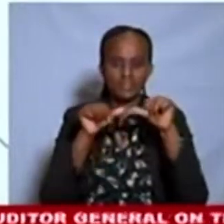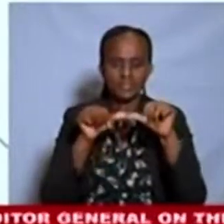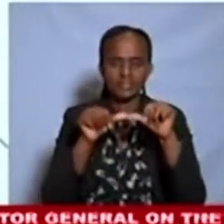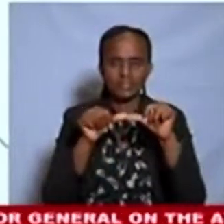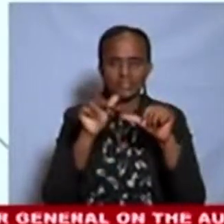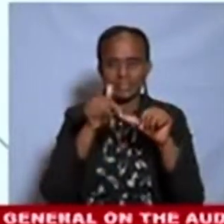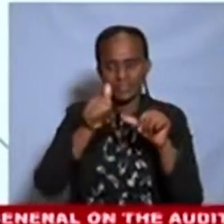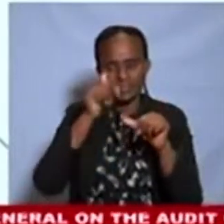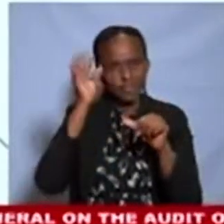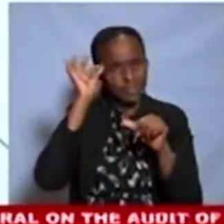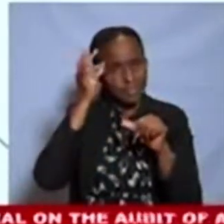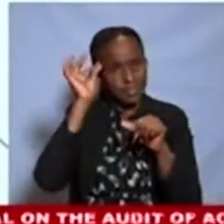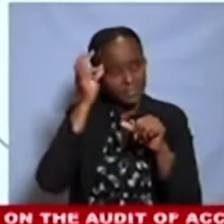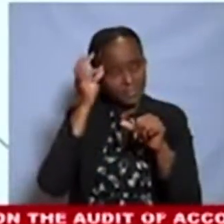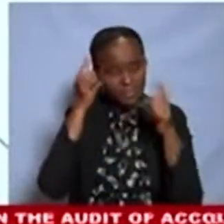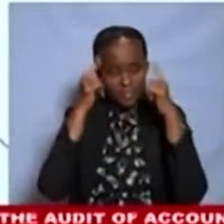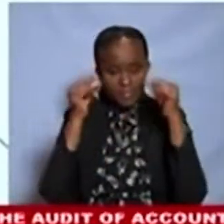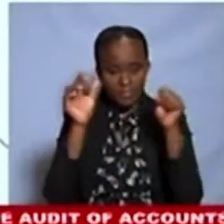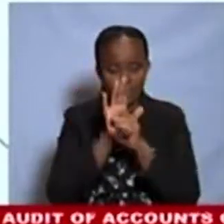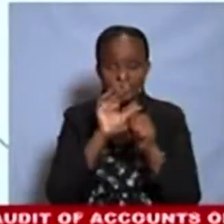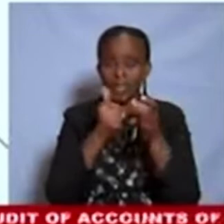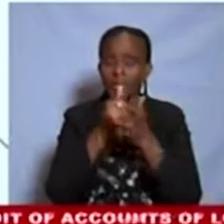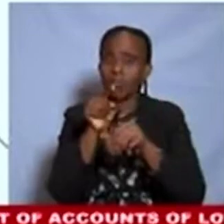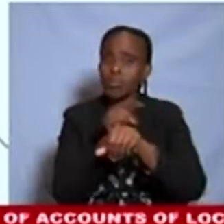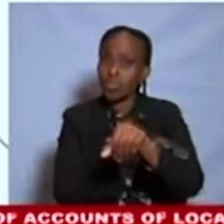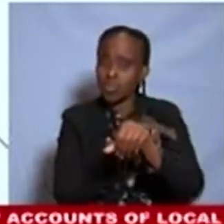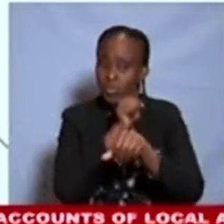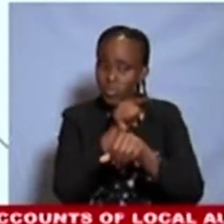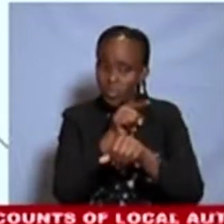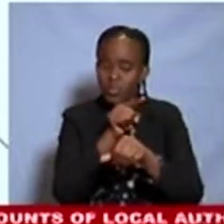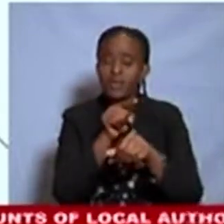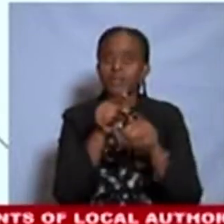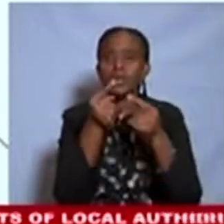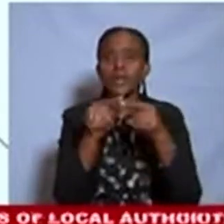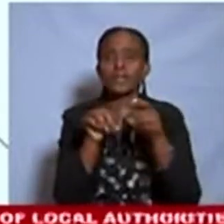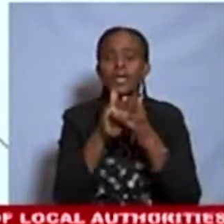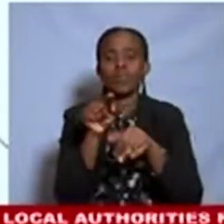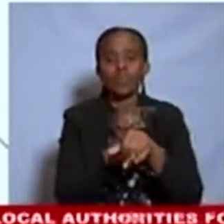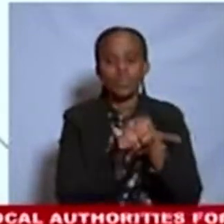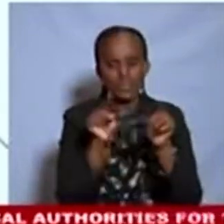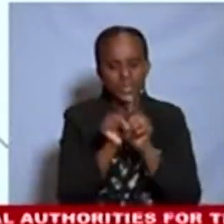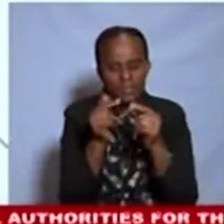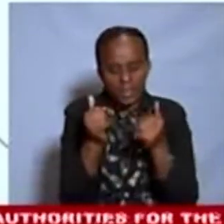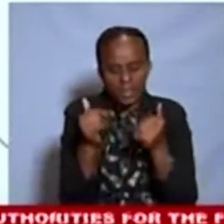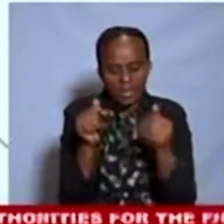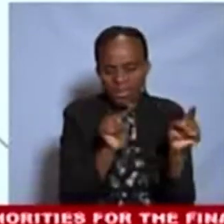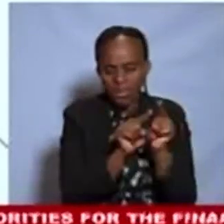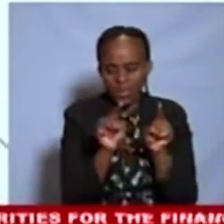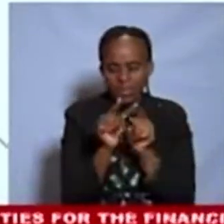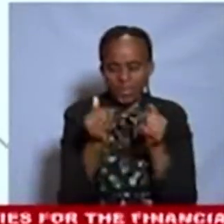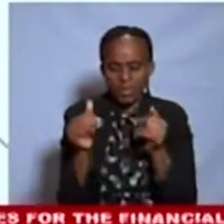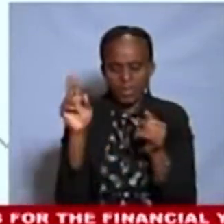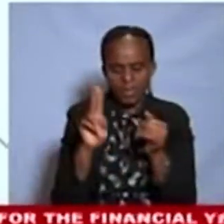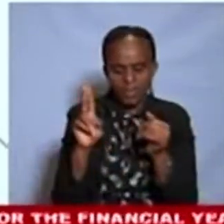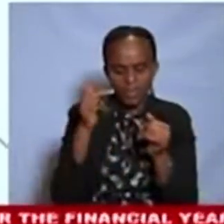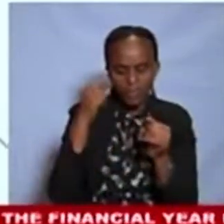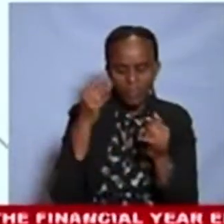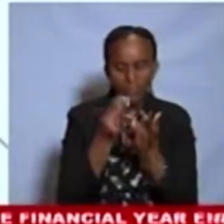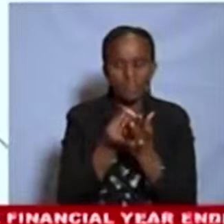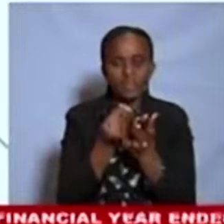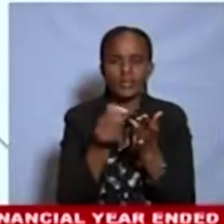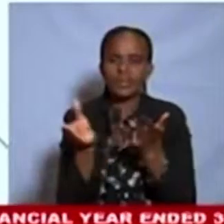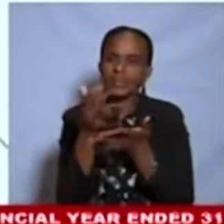you take note of very carefully. For how long was the drilling rig down? And knowing that it was also being used for revenue